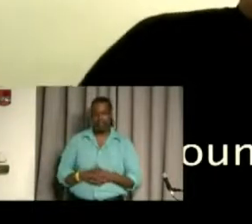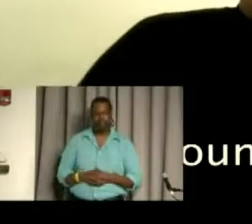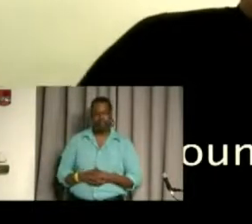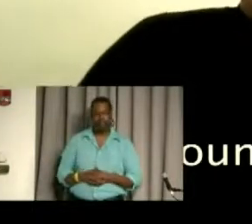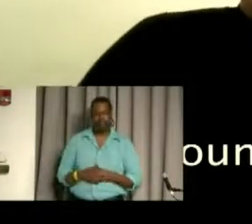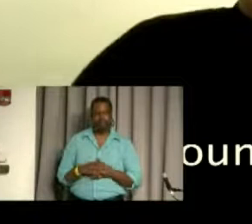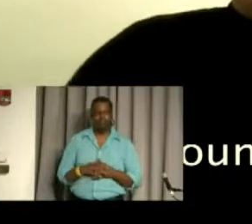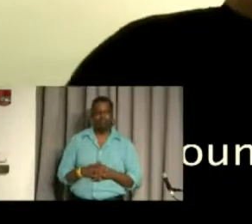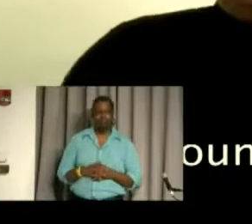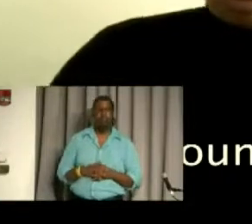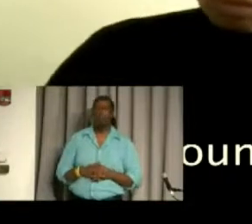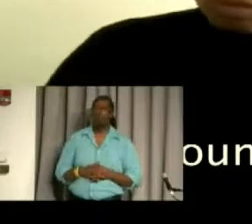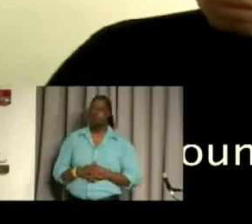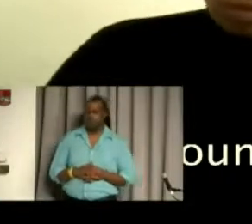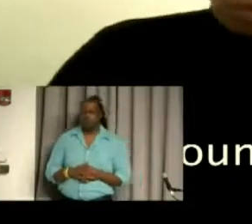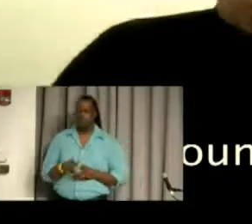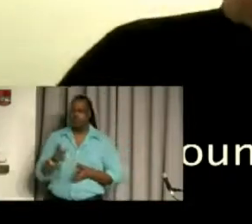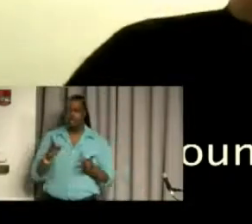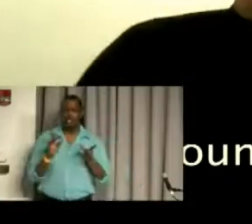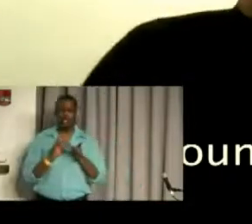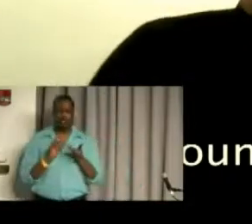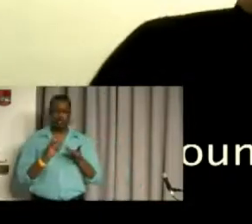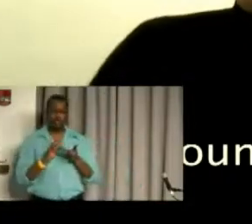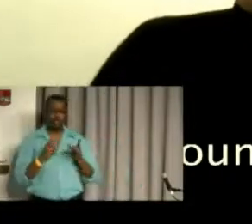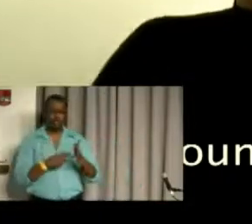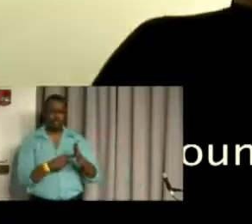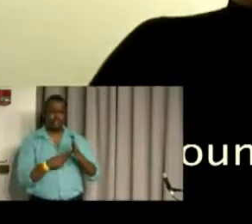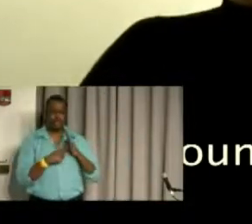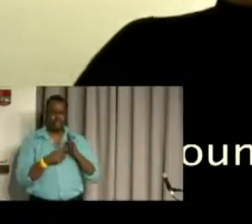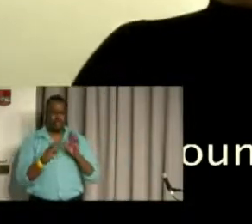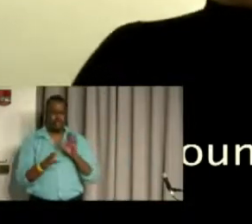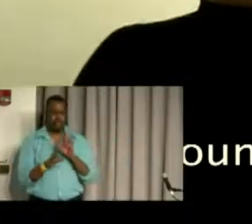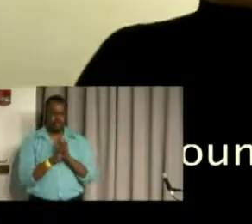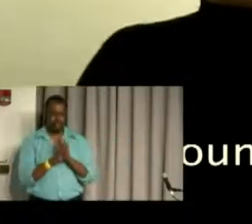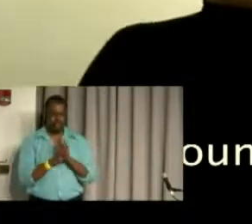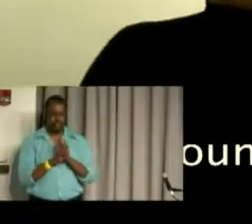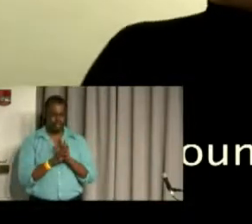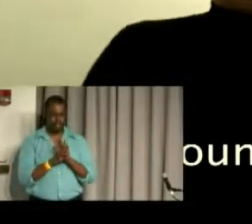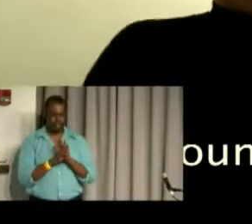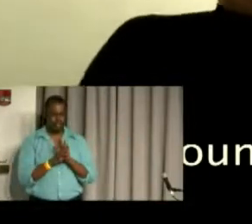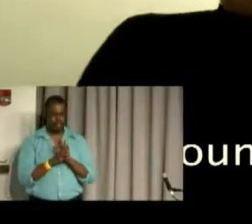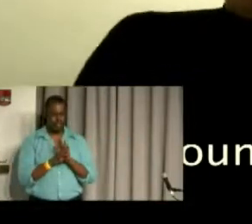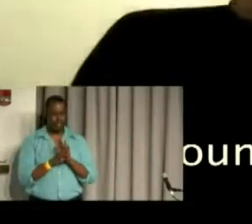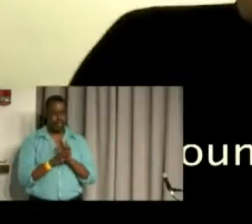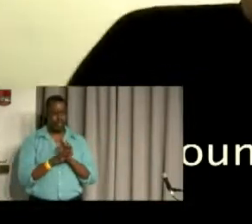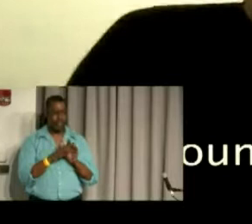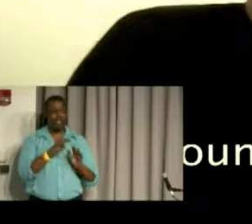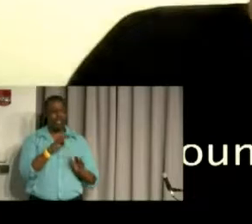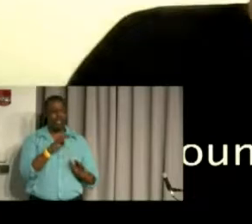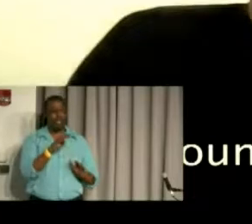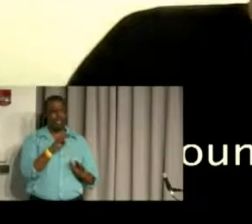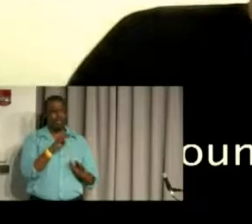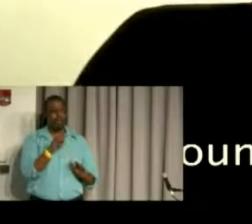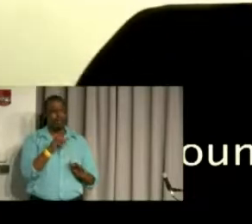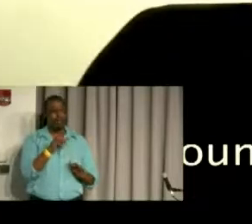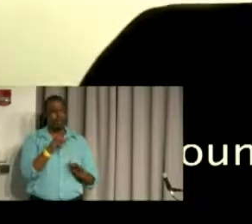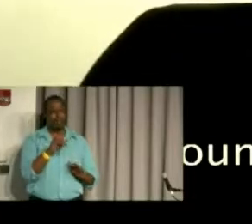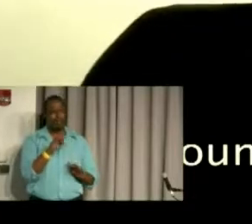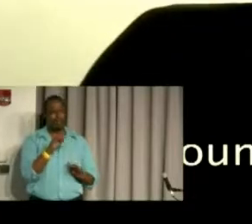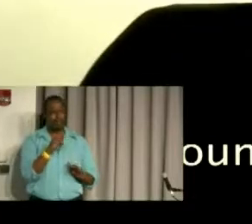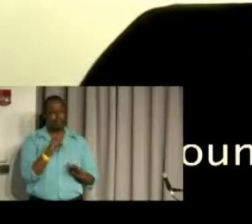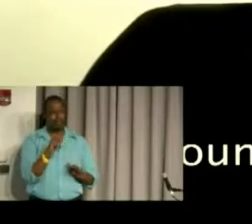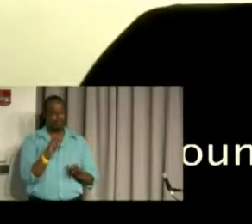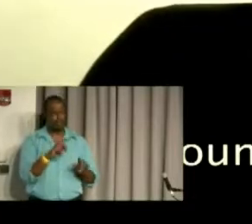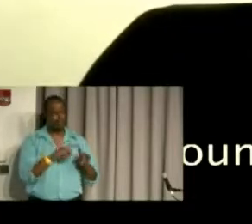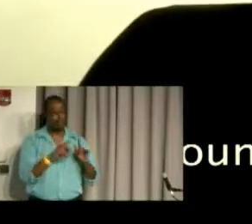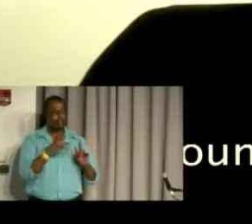Thank you. So you've mentioned and showed us a graphic on air emissions. I want to talk a little bit about